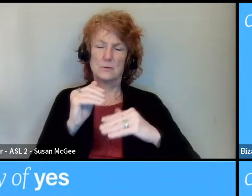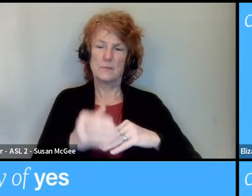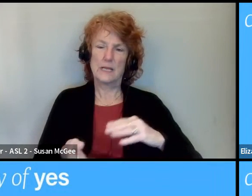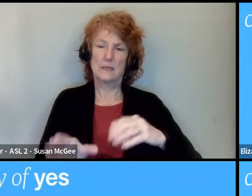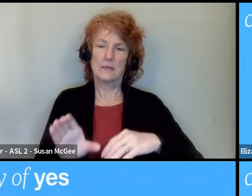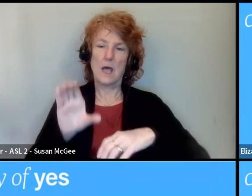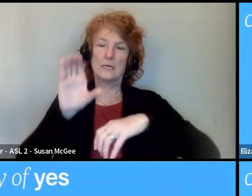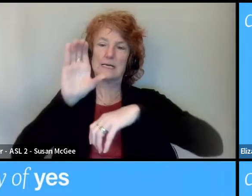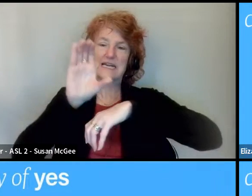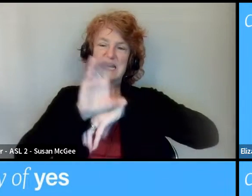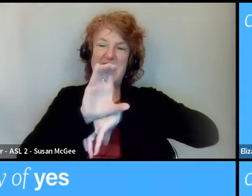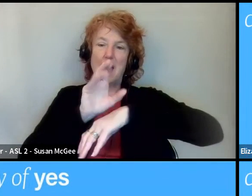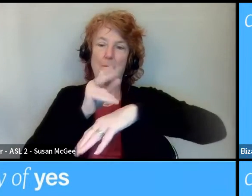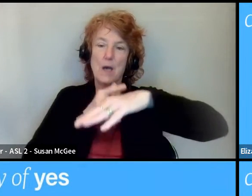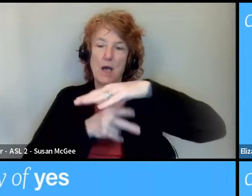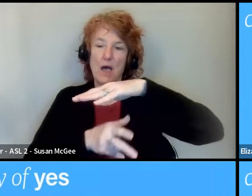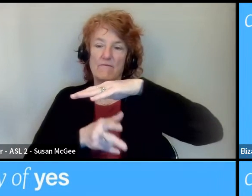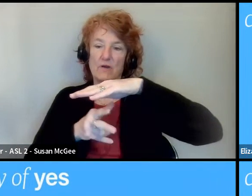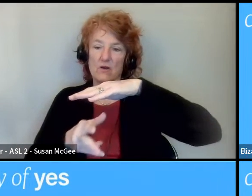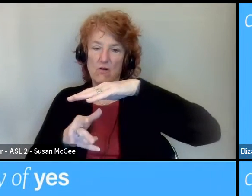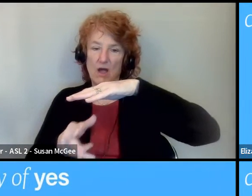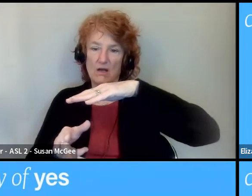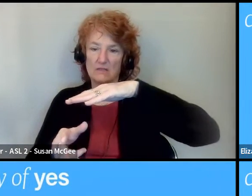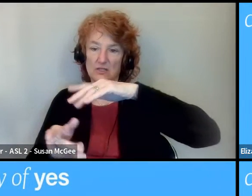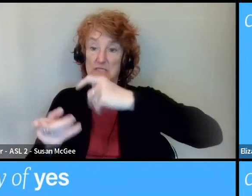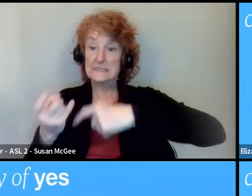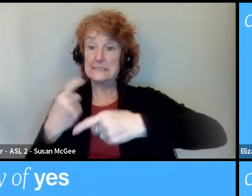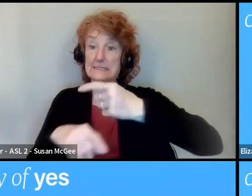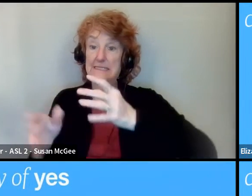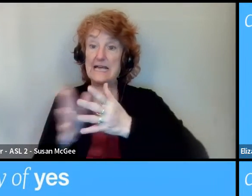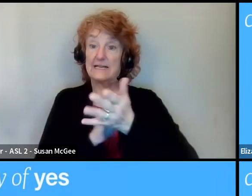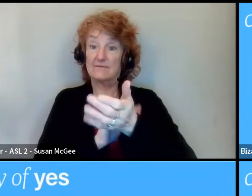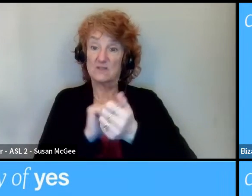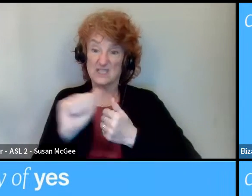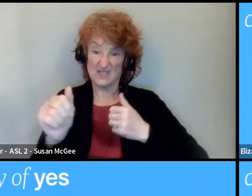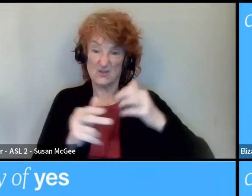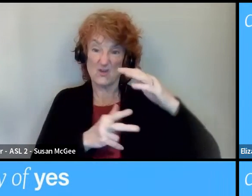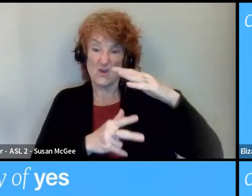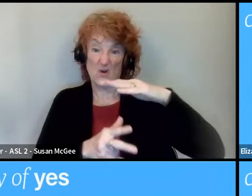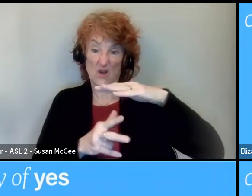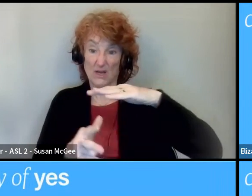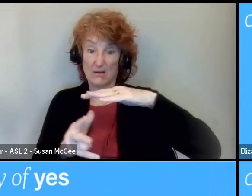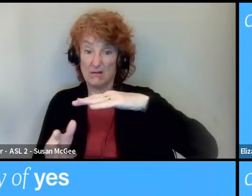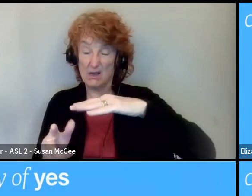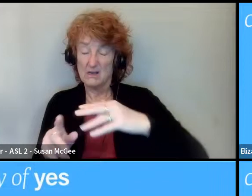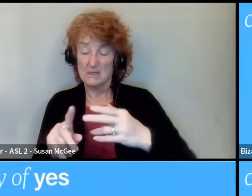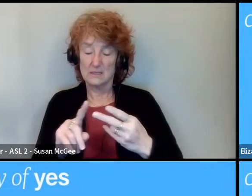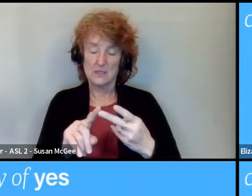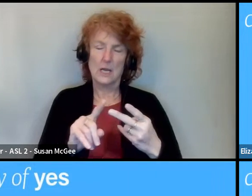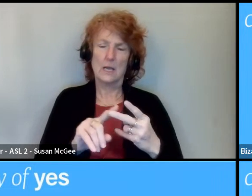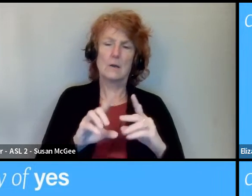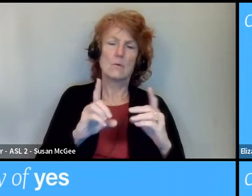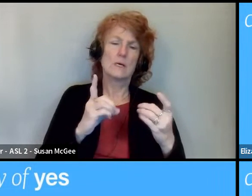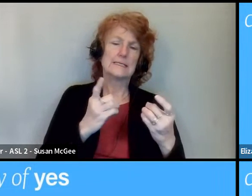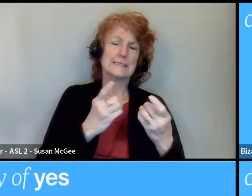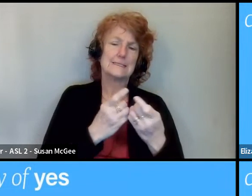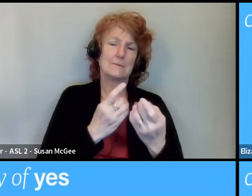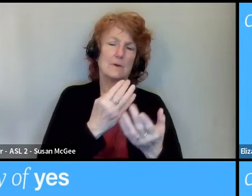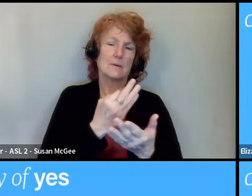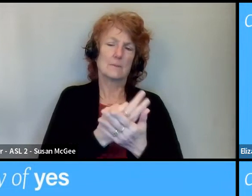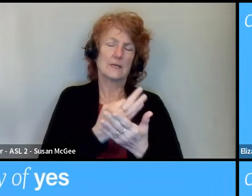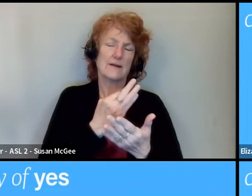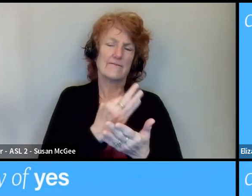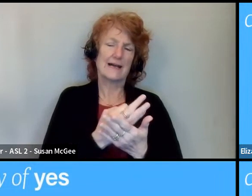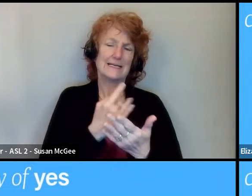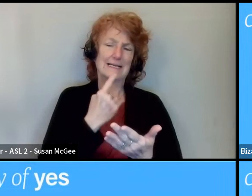garage? And then what is Department of Finance saying about how the property tax treatment may change if people